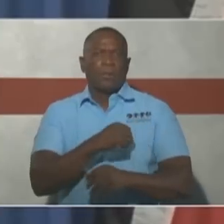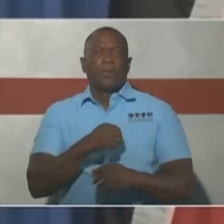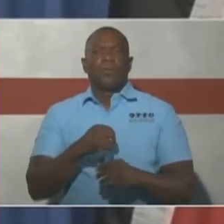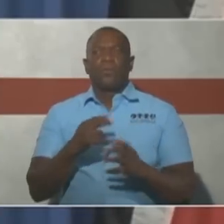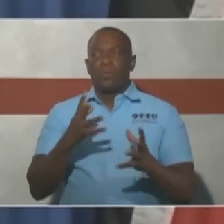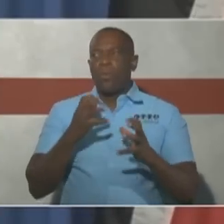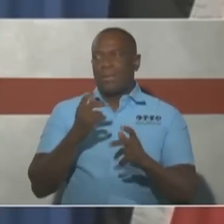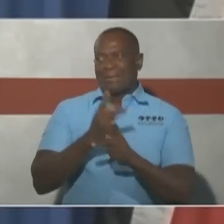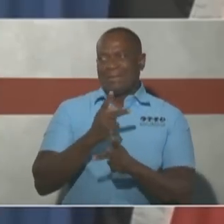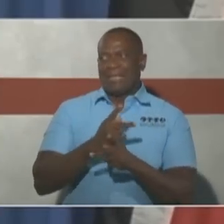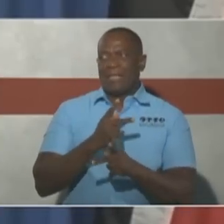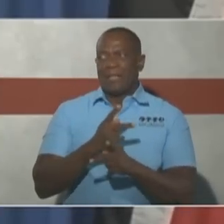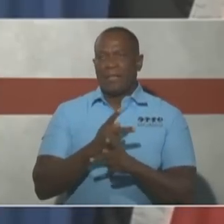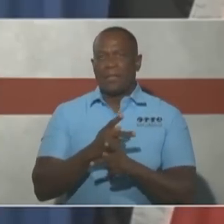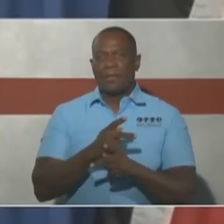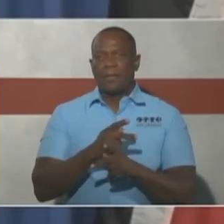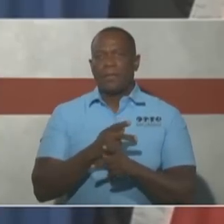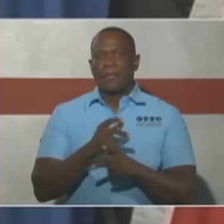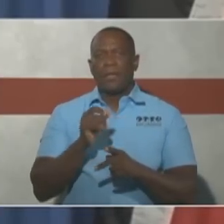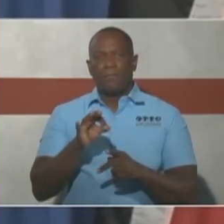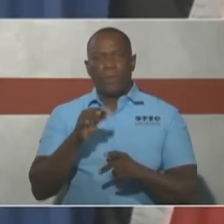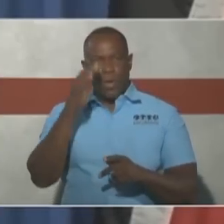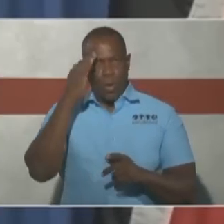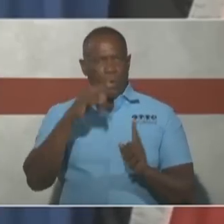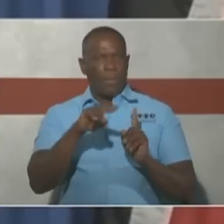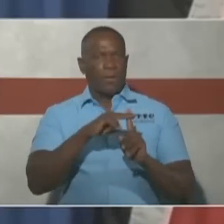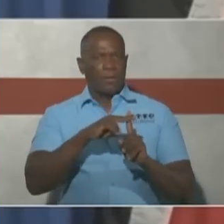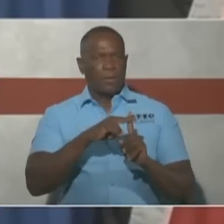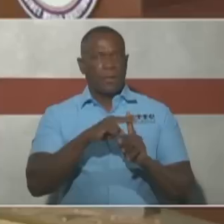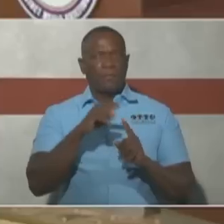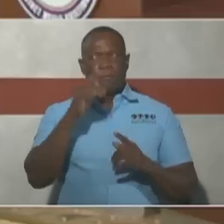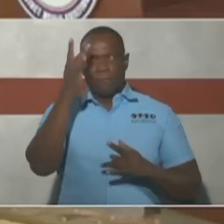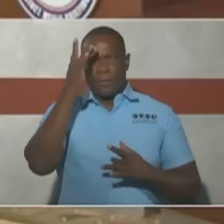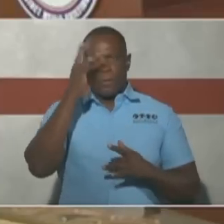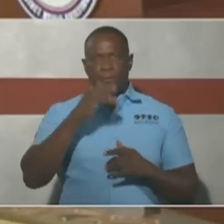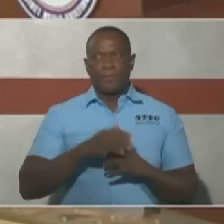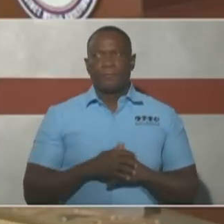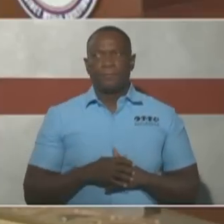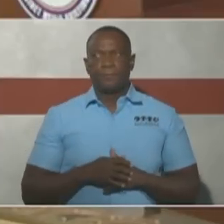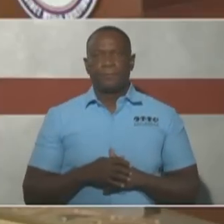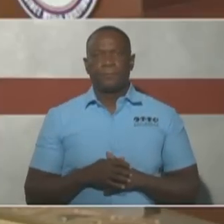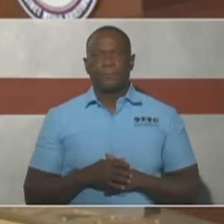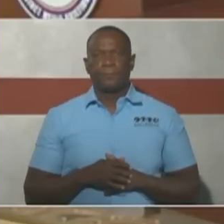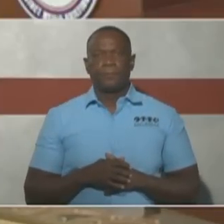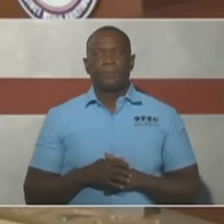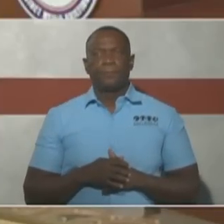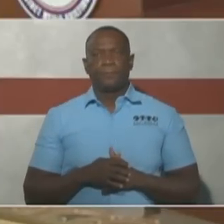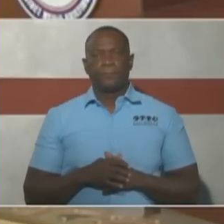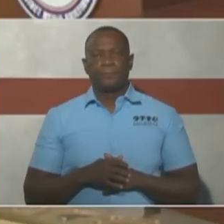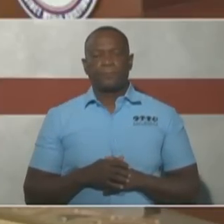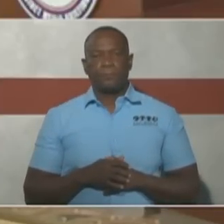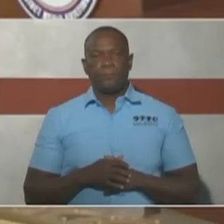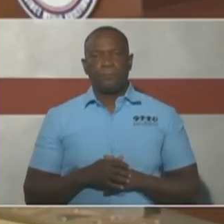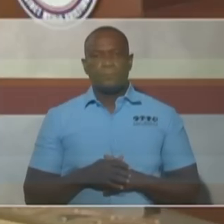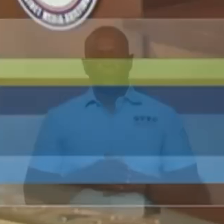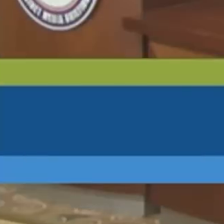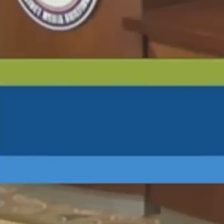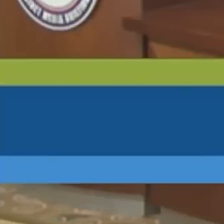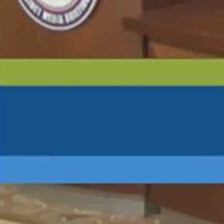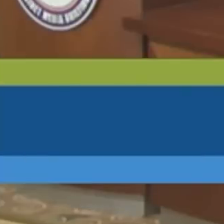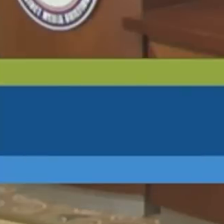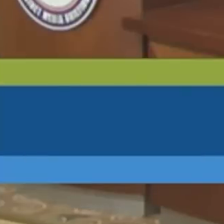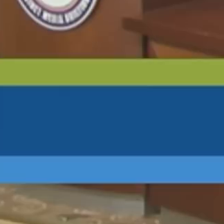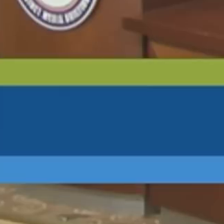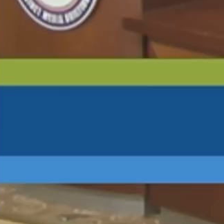Trotman about what's actually happening on the wards with respect to those who are seeking care, having been confirmed as